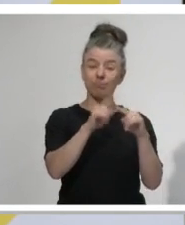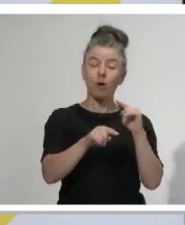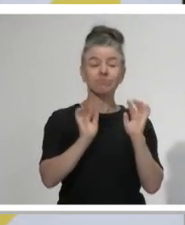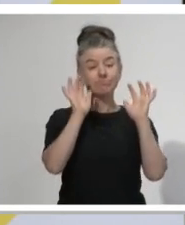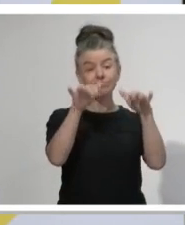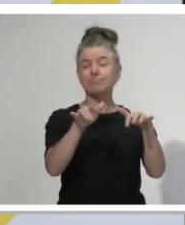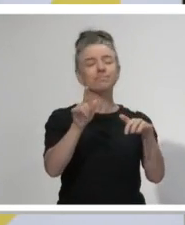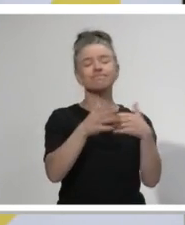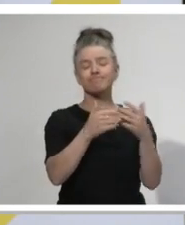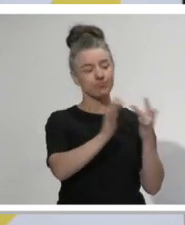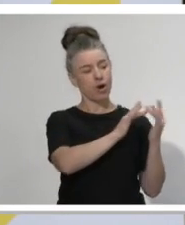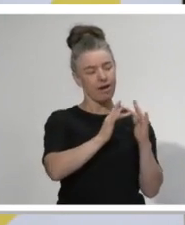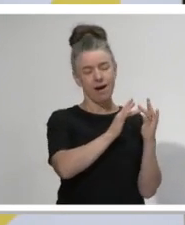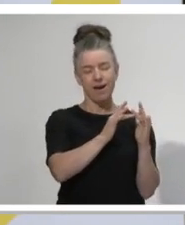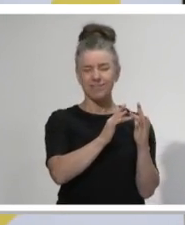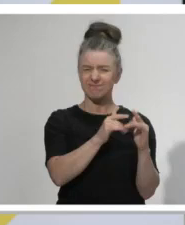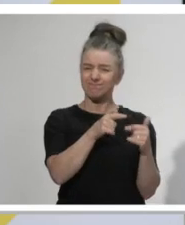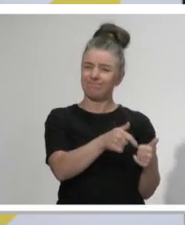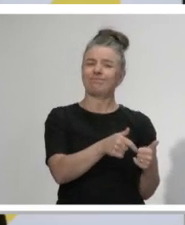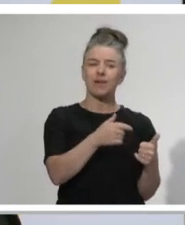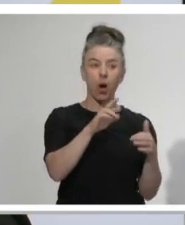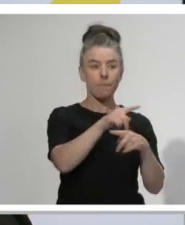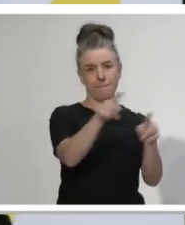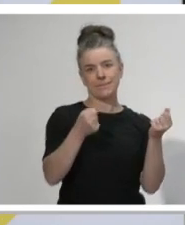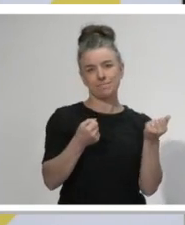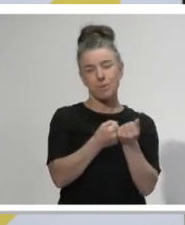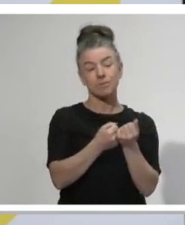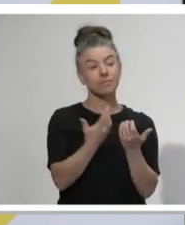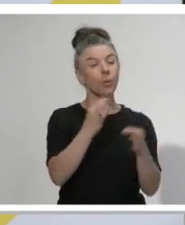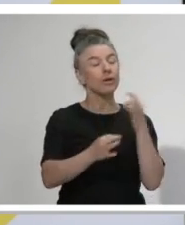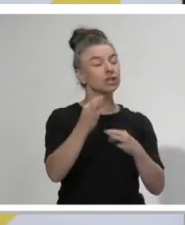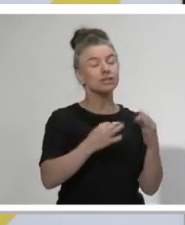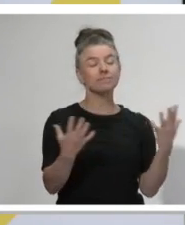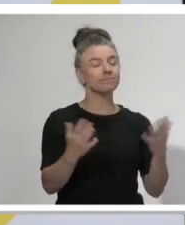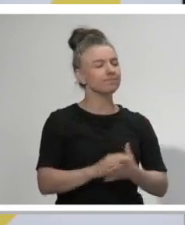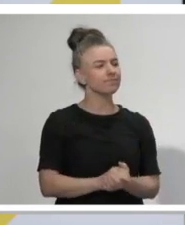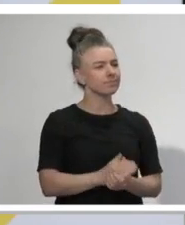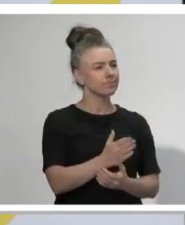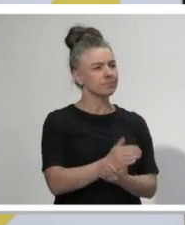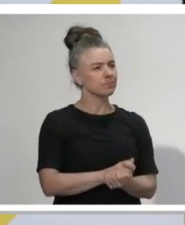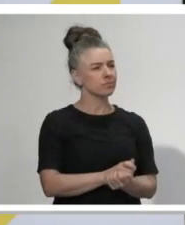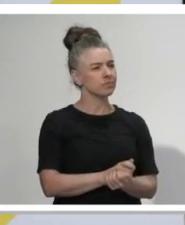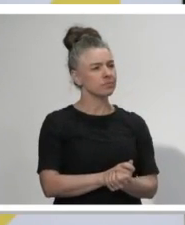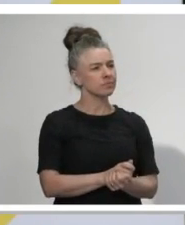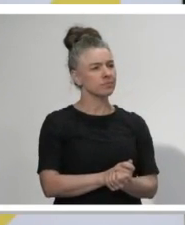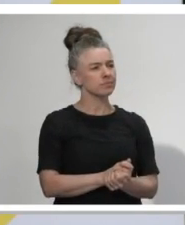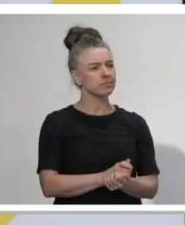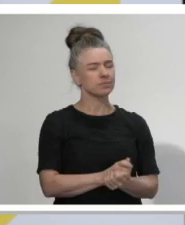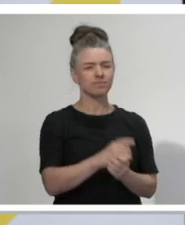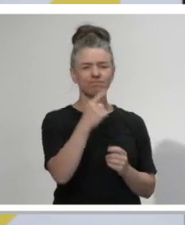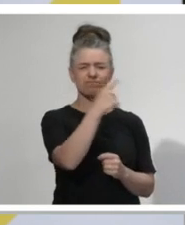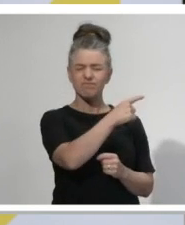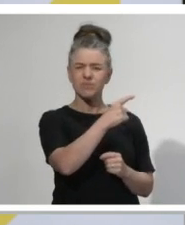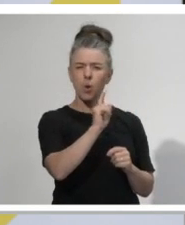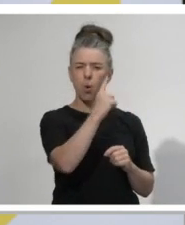cultural sector and one that is well worthy of our support. Happy to take your questions. How can you take the word of the Waitemata